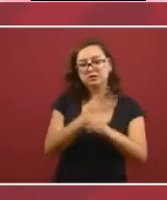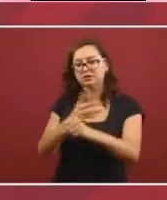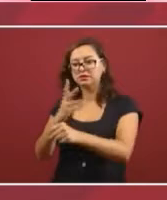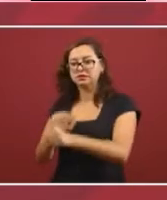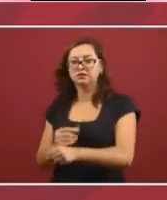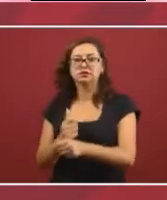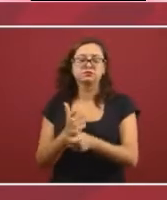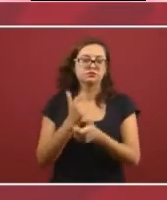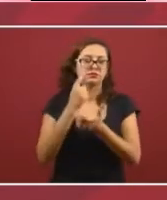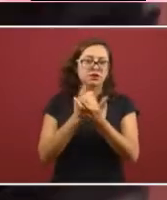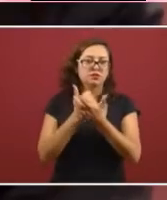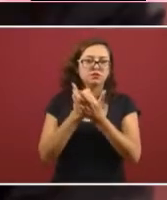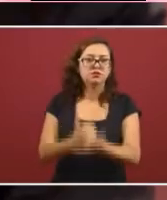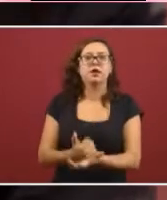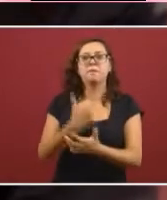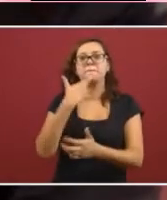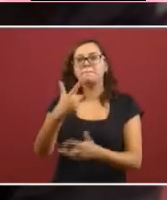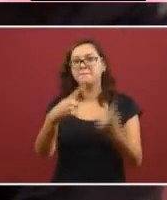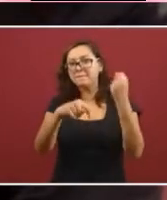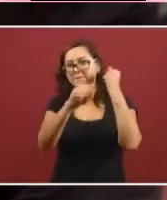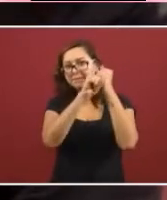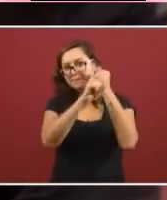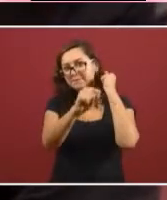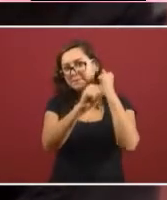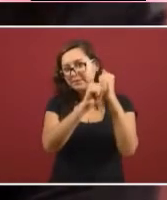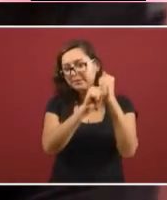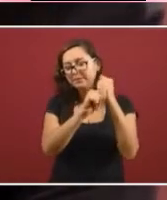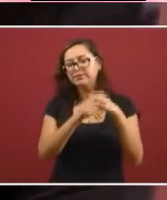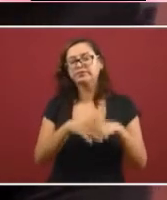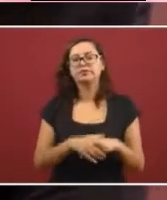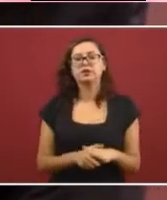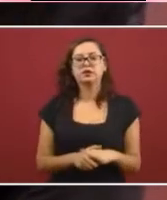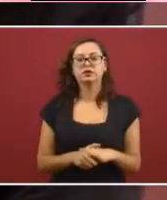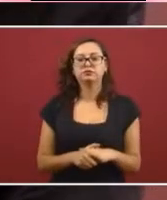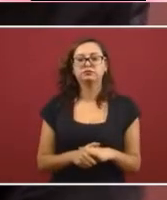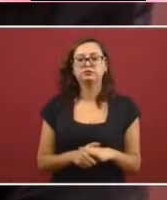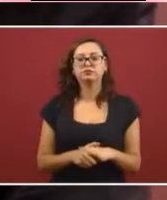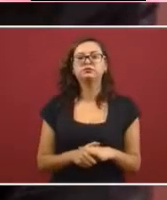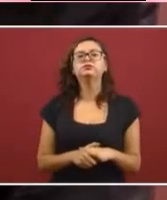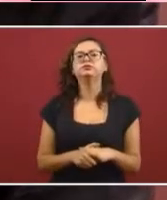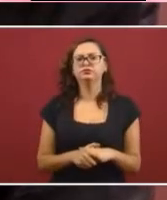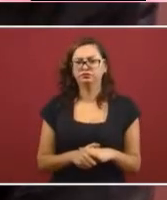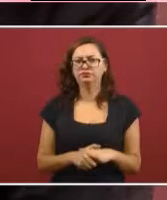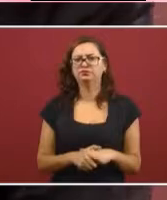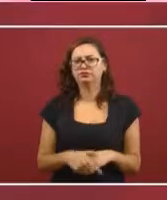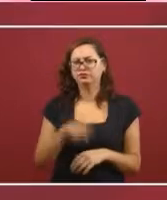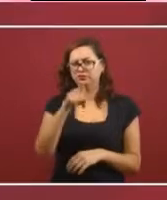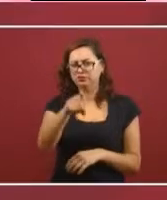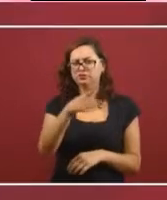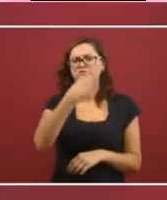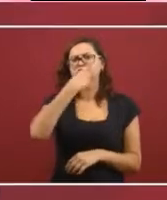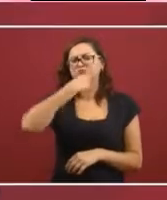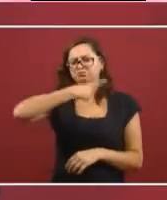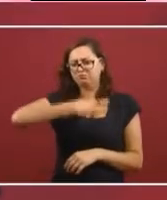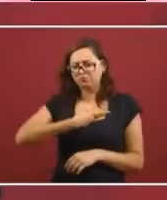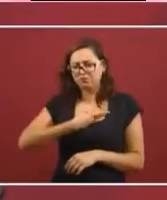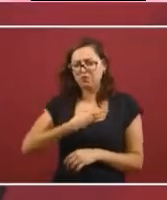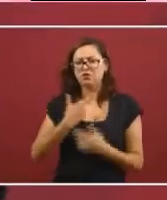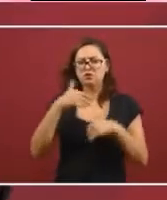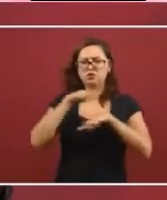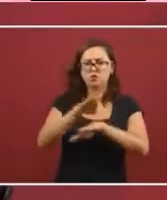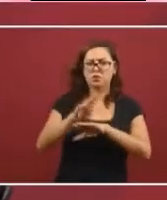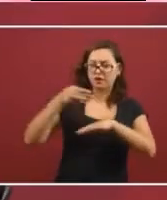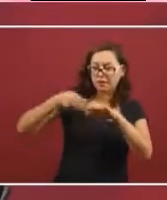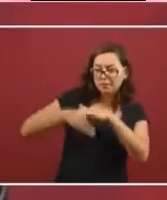the transport and the routes. Voy, a tomar en cuenta, and I'm going to take acerca del